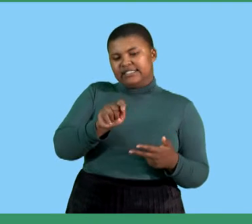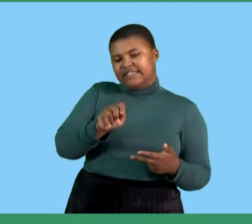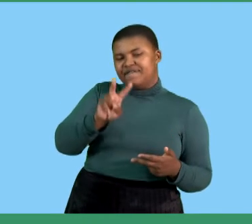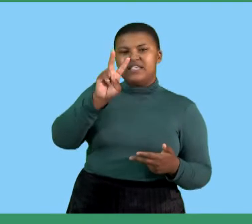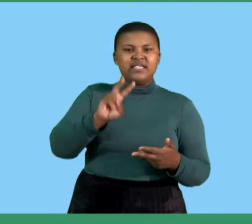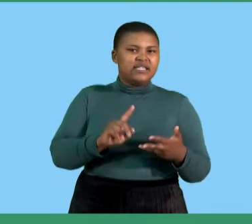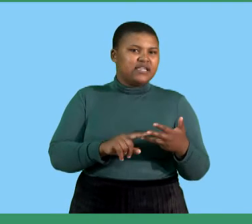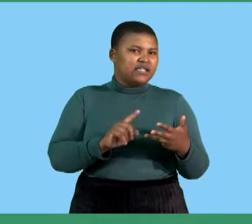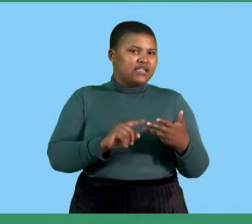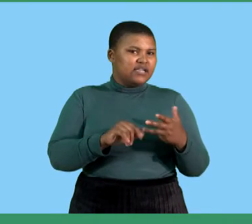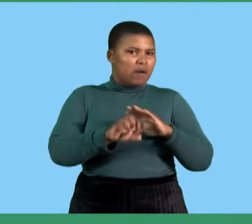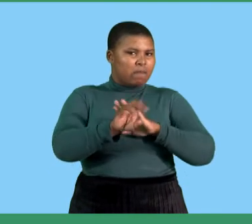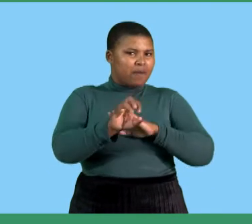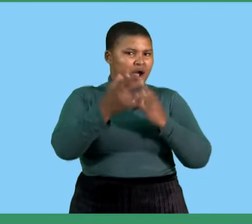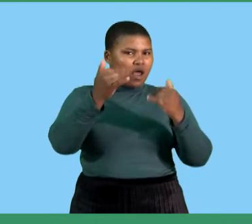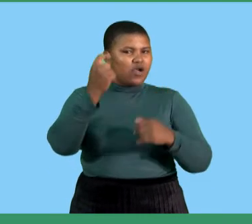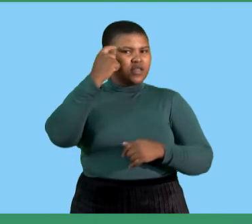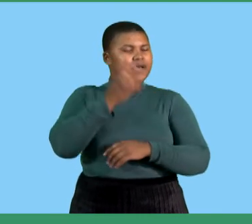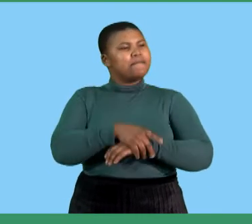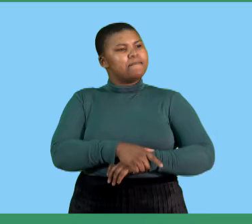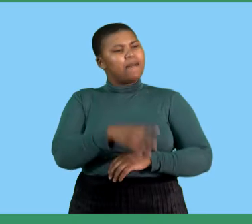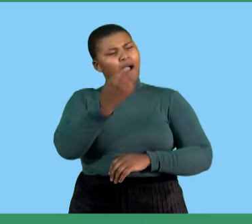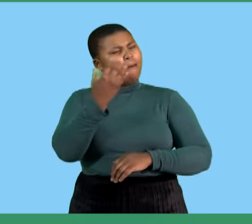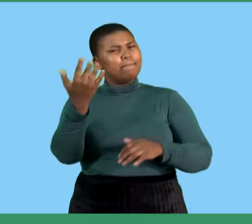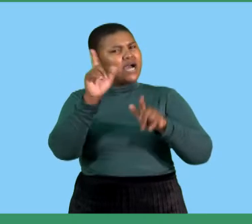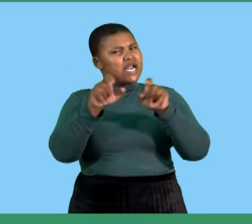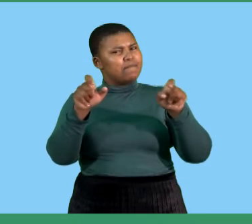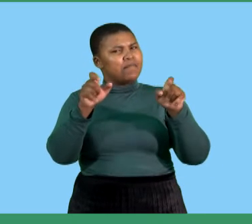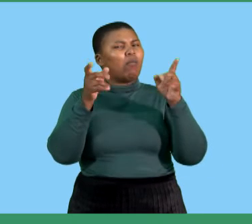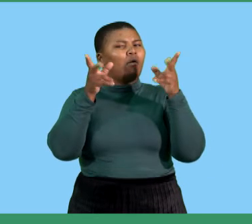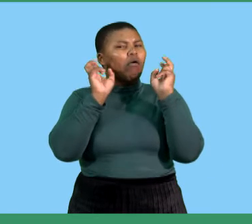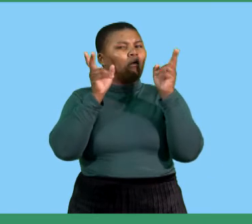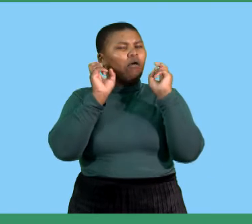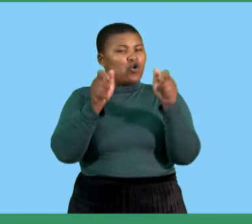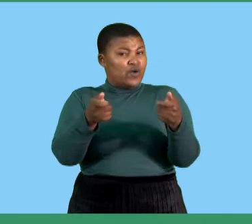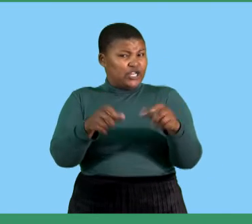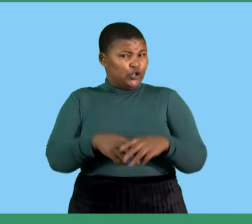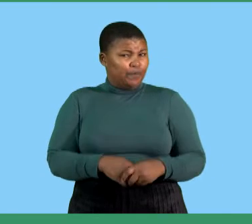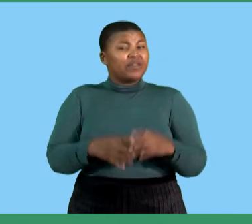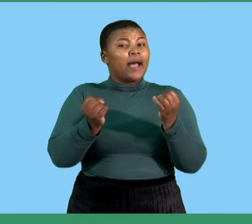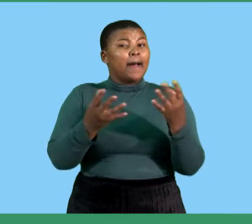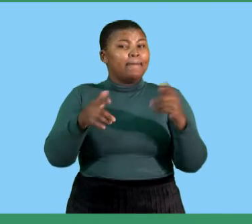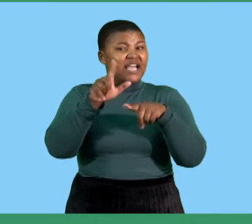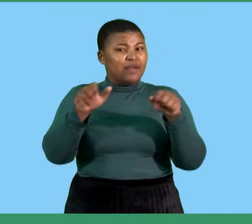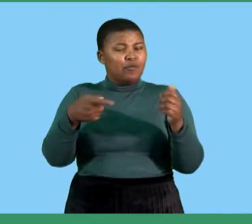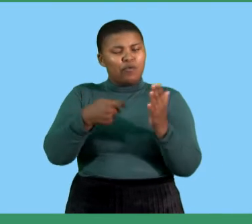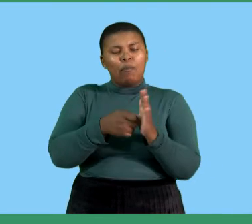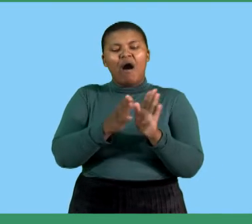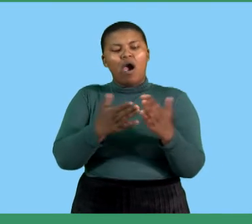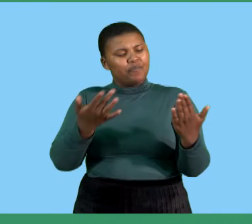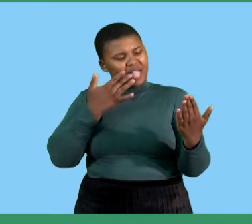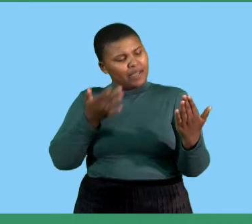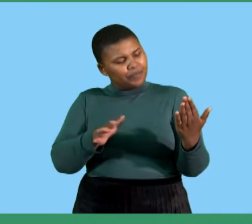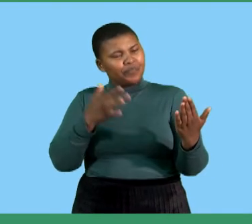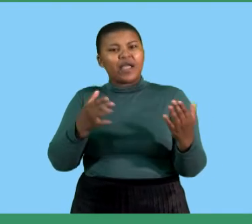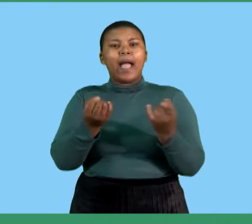people listen to radio, how many people watch TV, how many people buy magazines, how many people are interested in press. And then you're looking